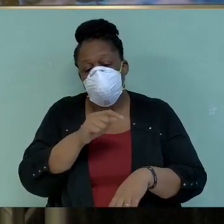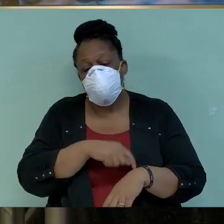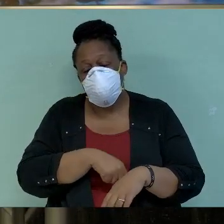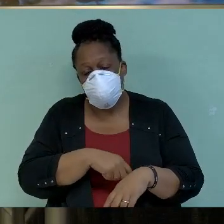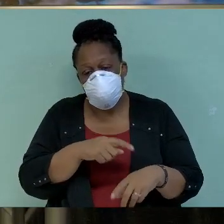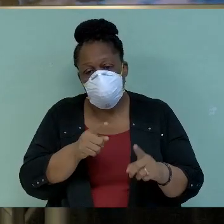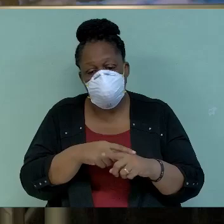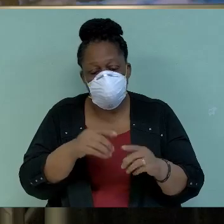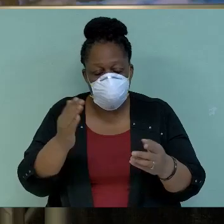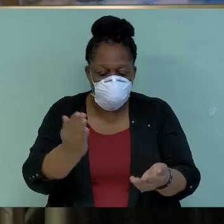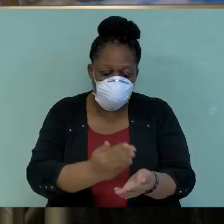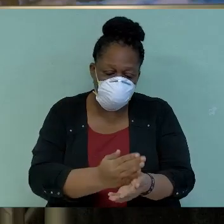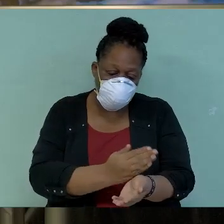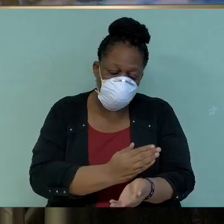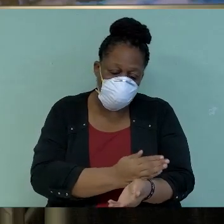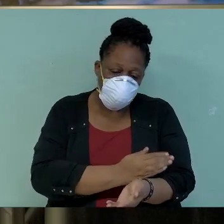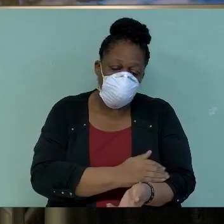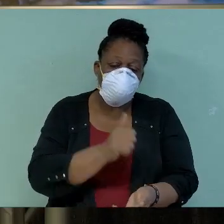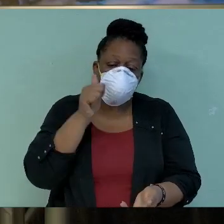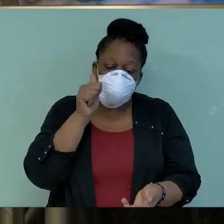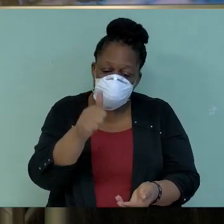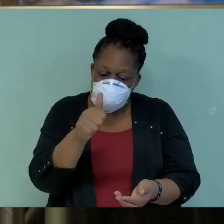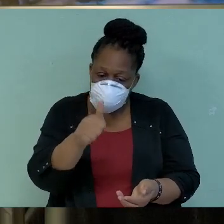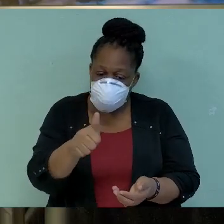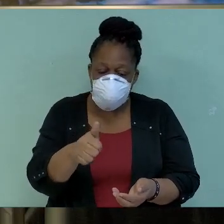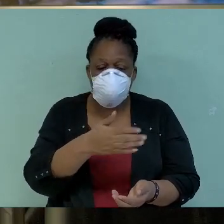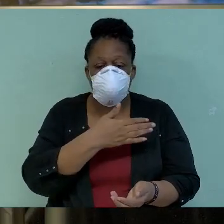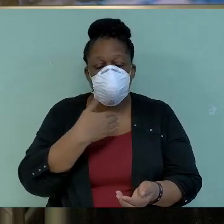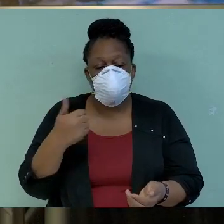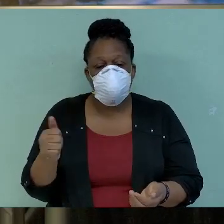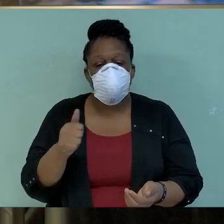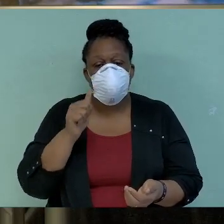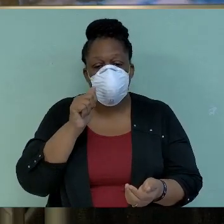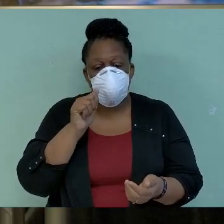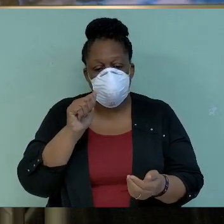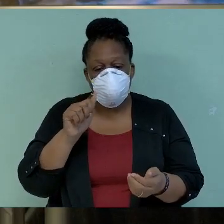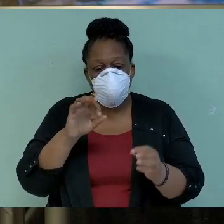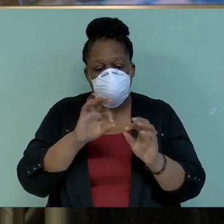to improve our well-being and the well-being of